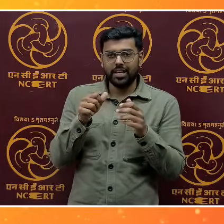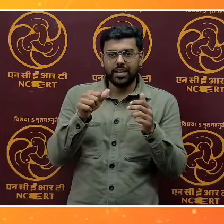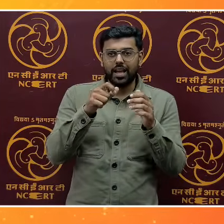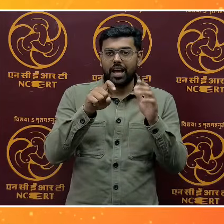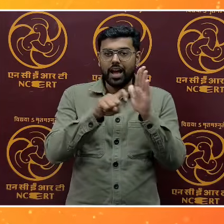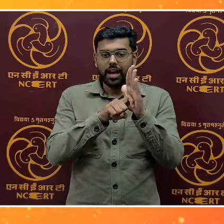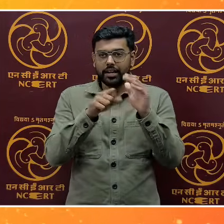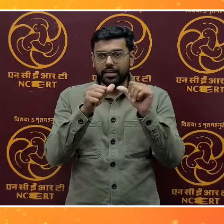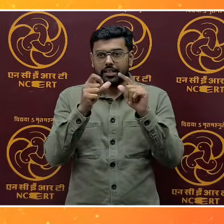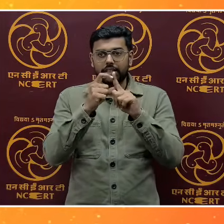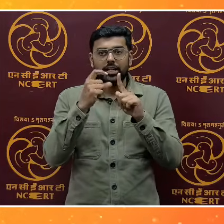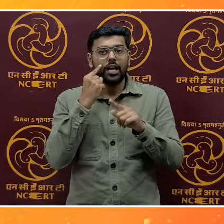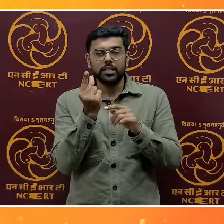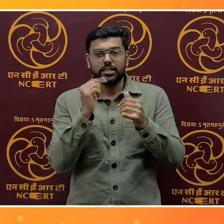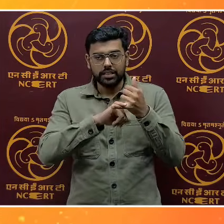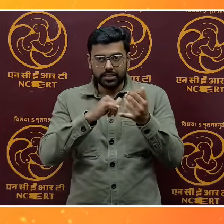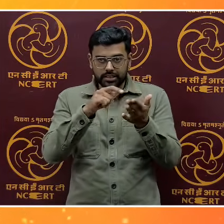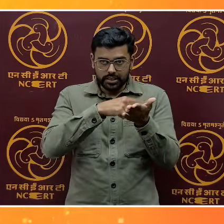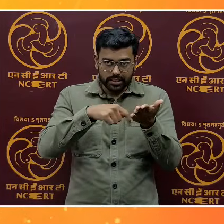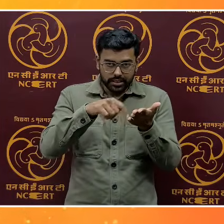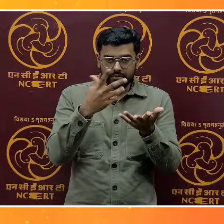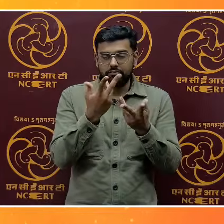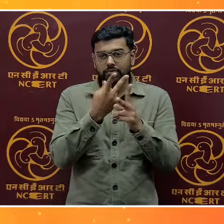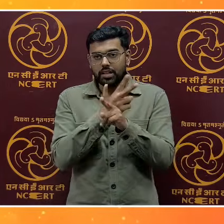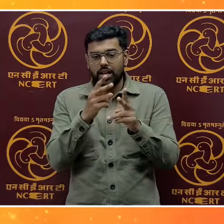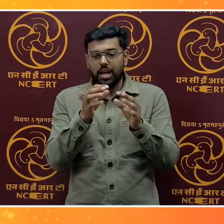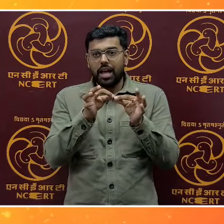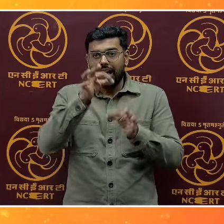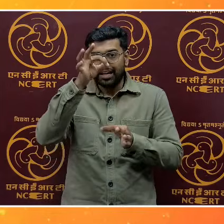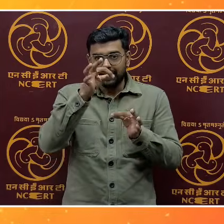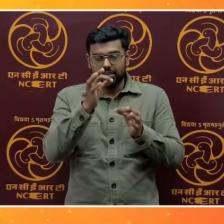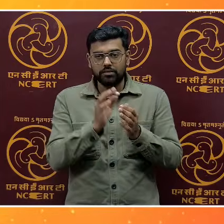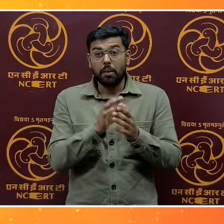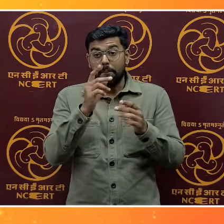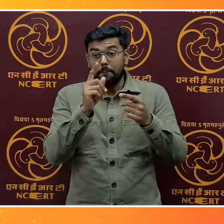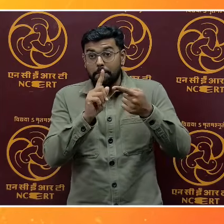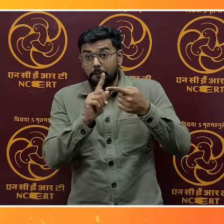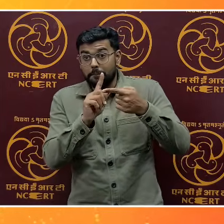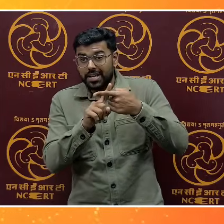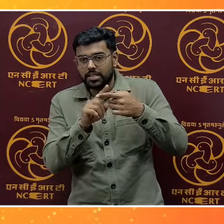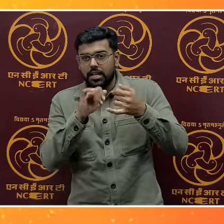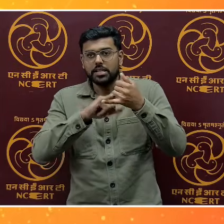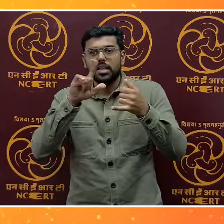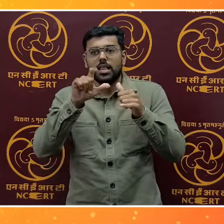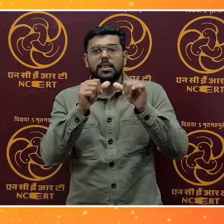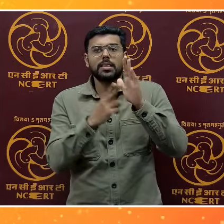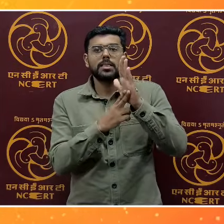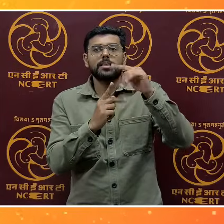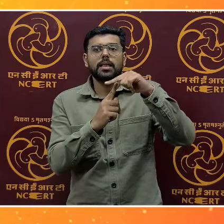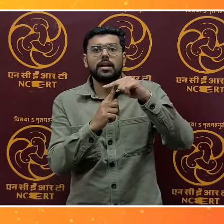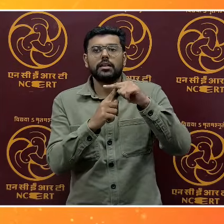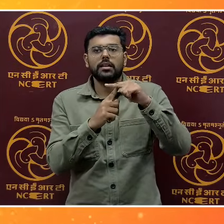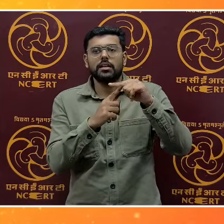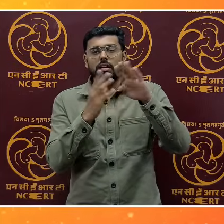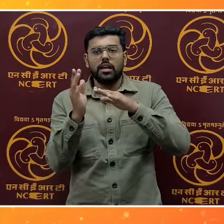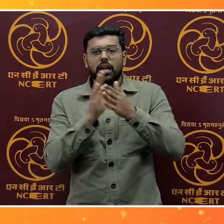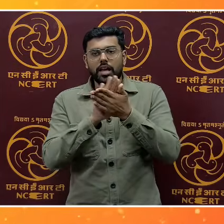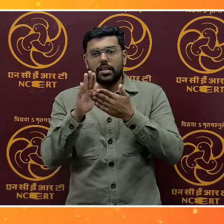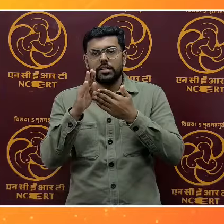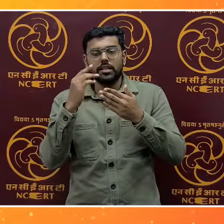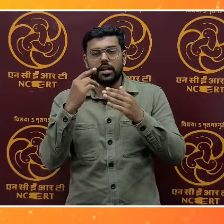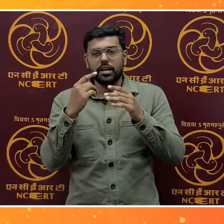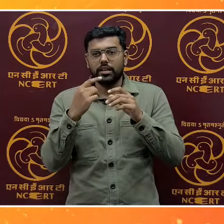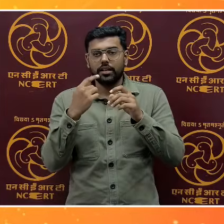radius, okay, and height, and it has a slant height also. Yes. Okay. So, we have a slant height. What